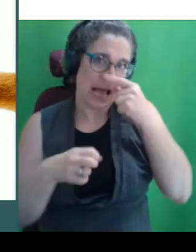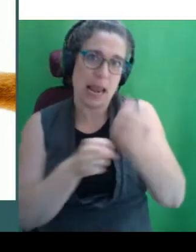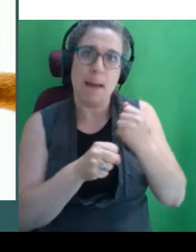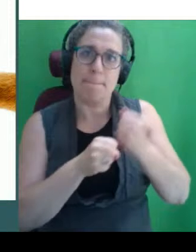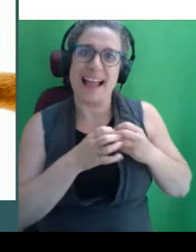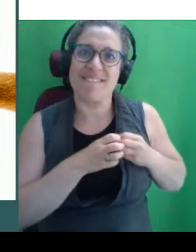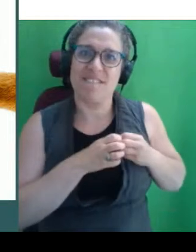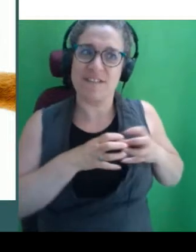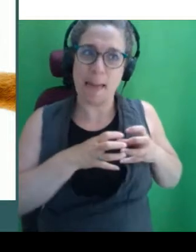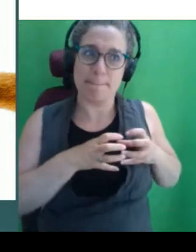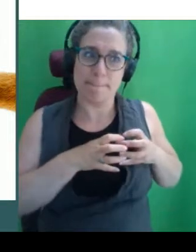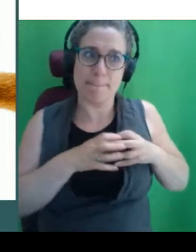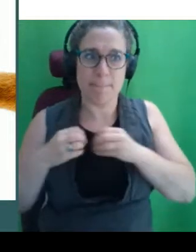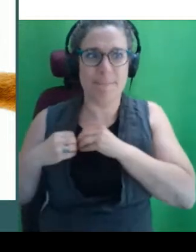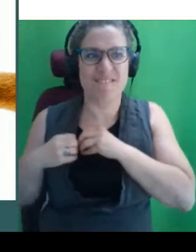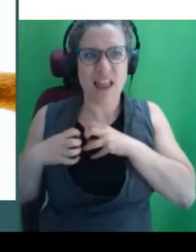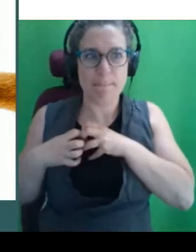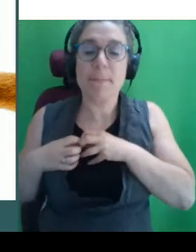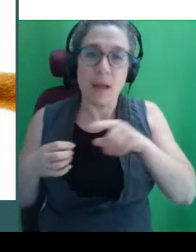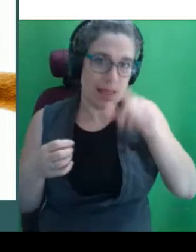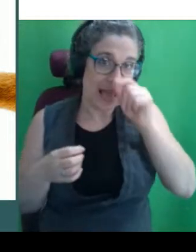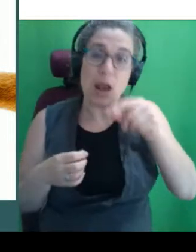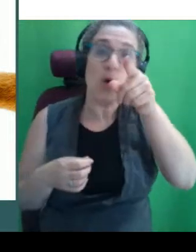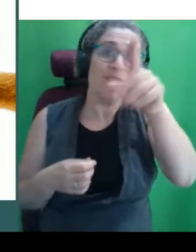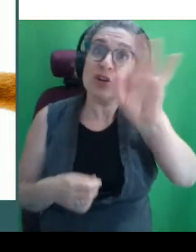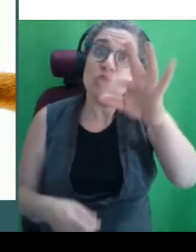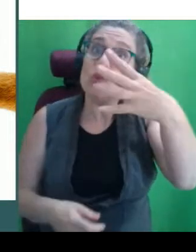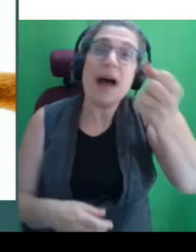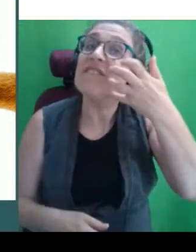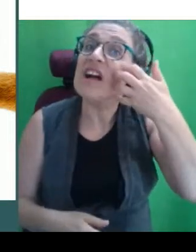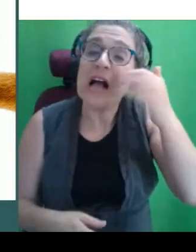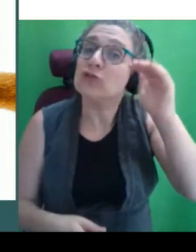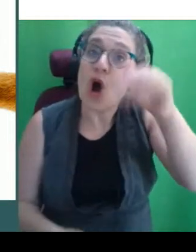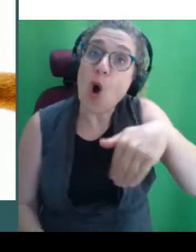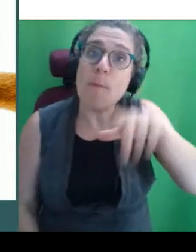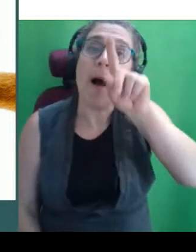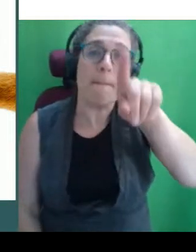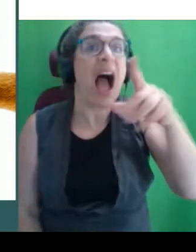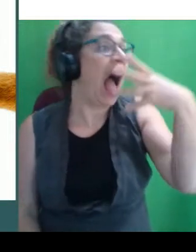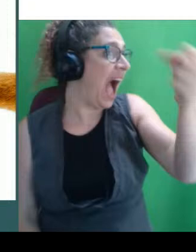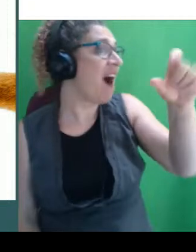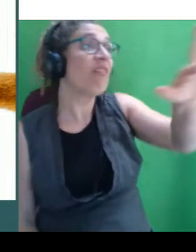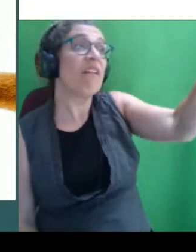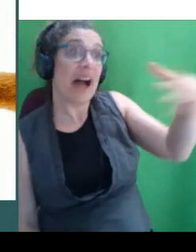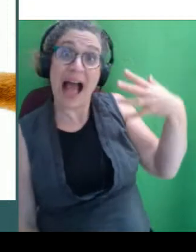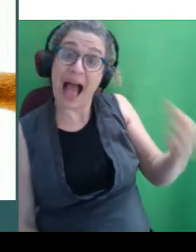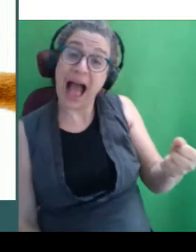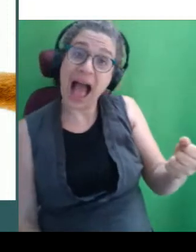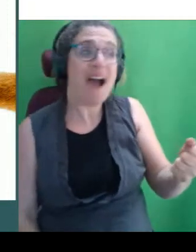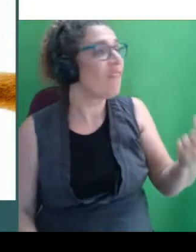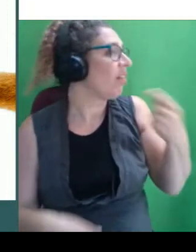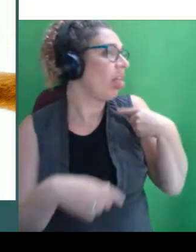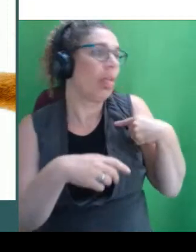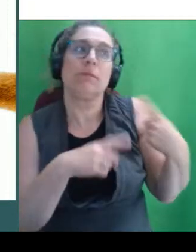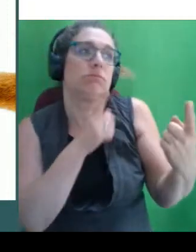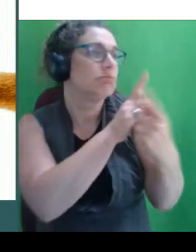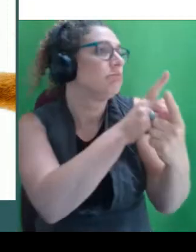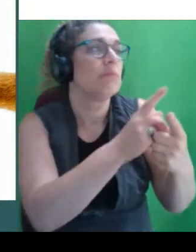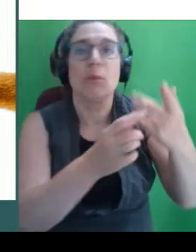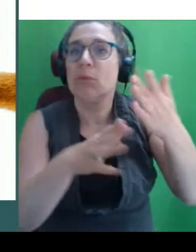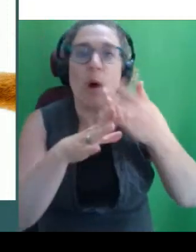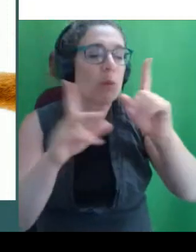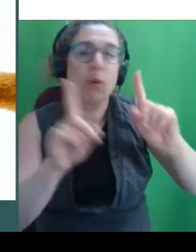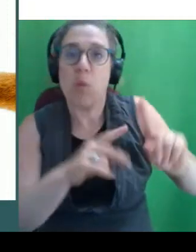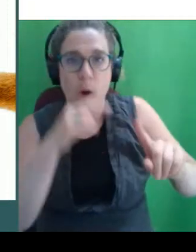got a cat in the home but they go into contact with somebody who's got a cat and they are cat